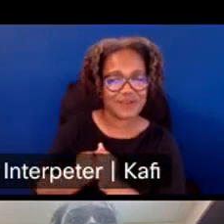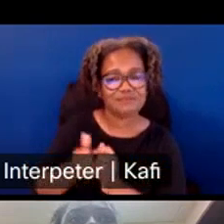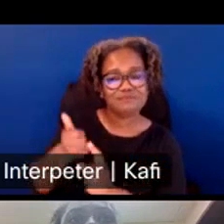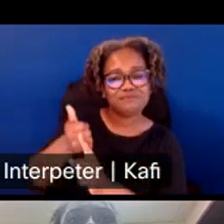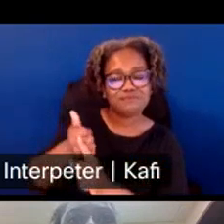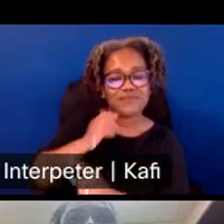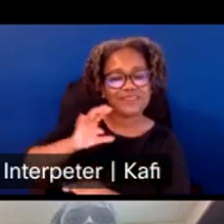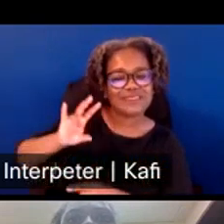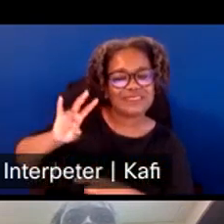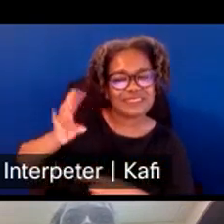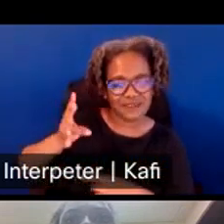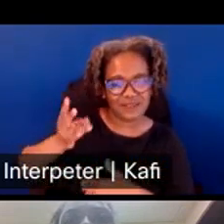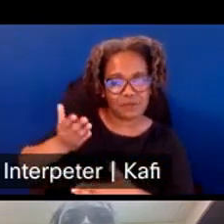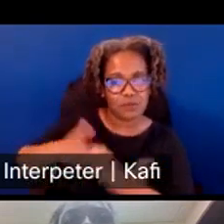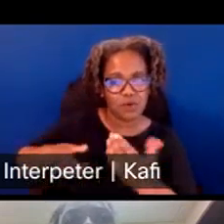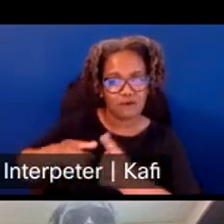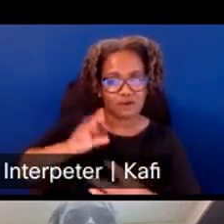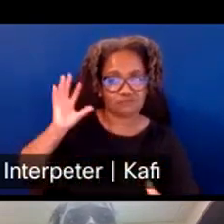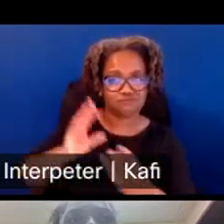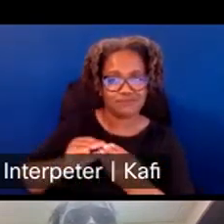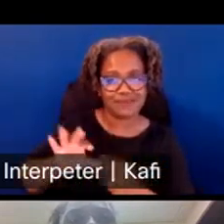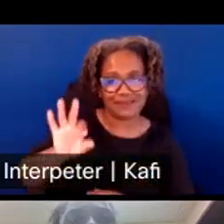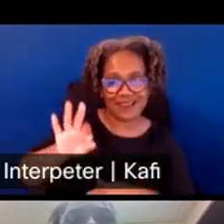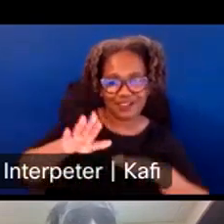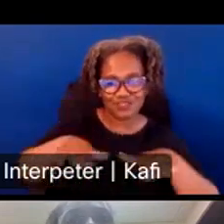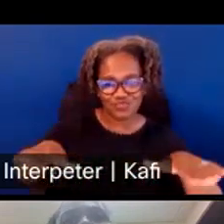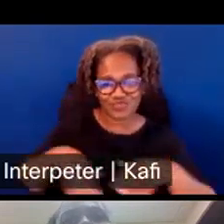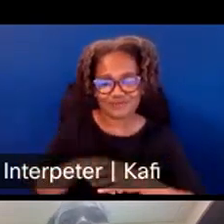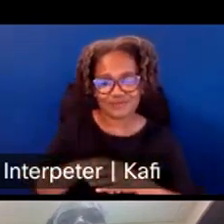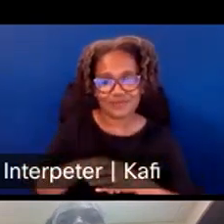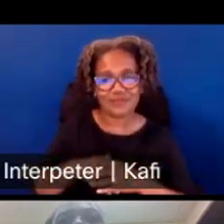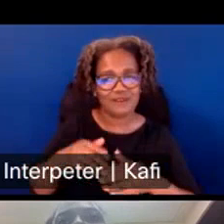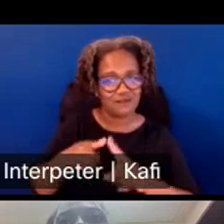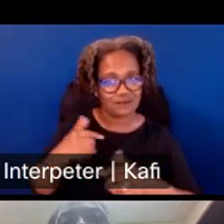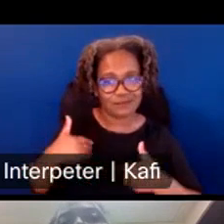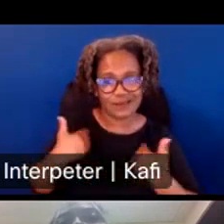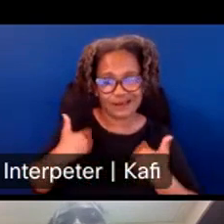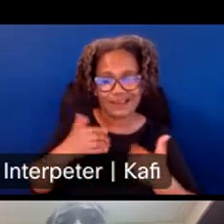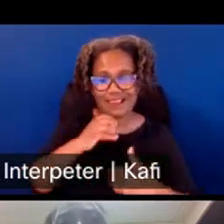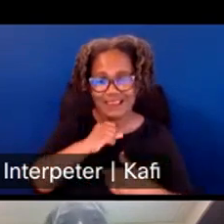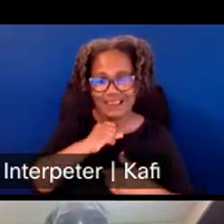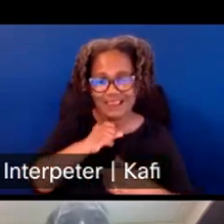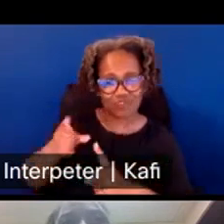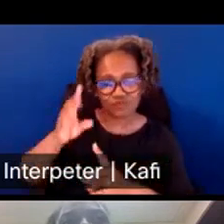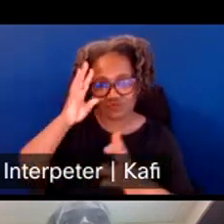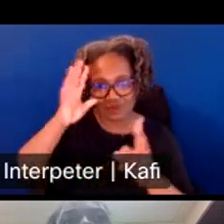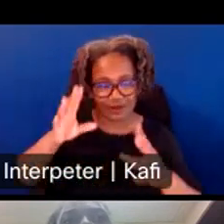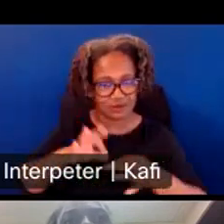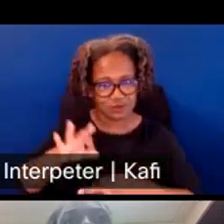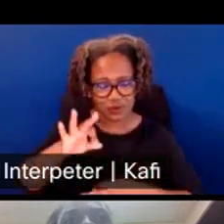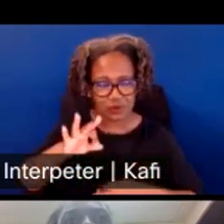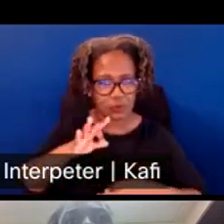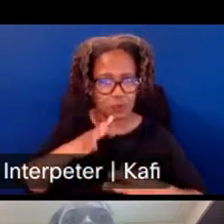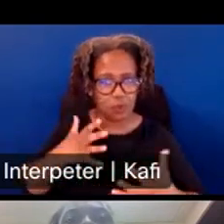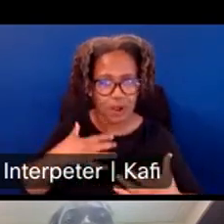of nine children, and at an early age, she exhibited a creative spirit and a deep desire to learn. She got